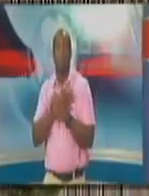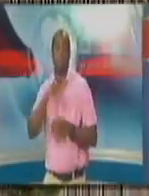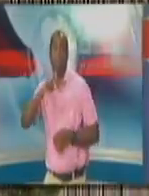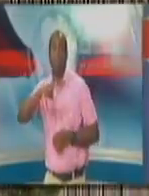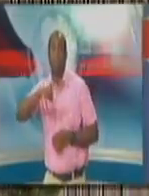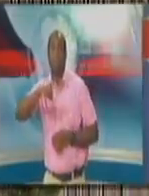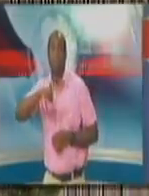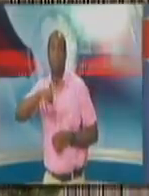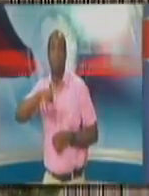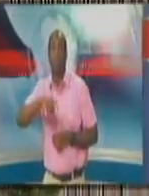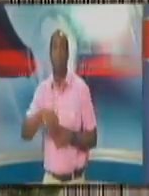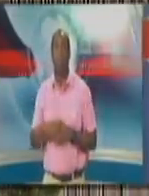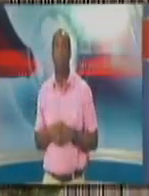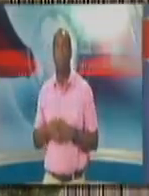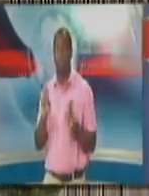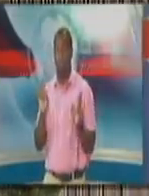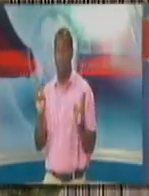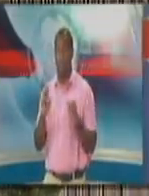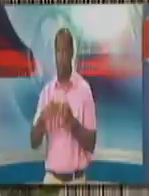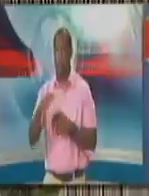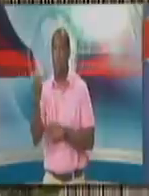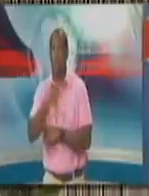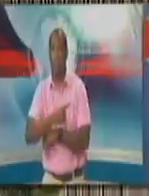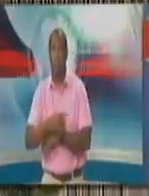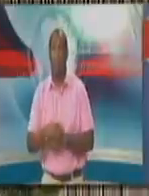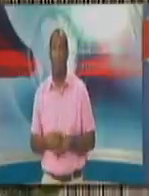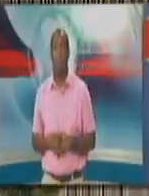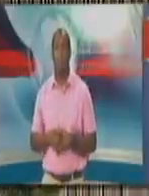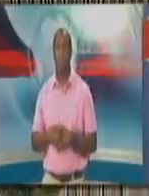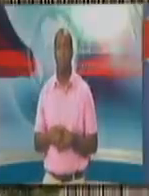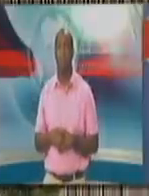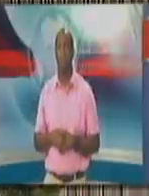Thank you, Dr. Othello. We move to